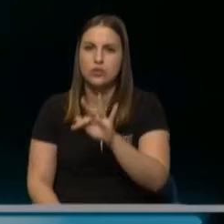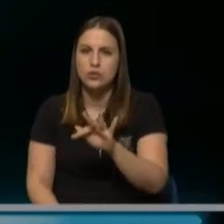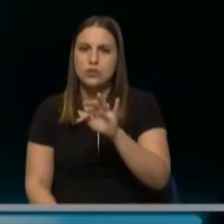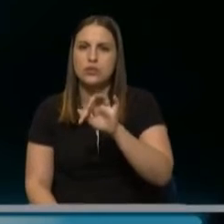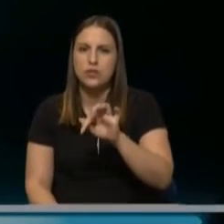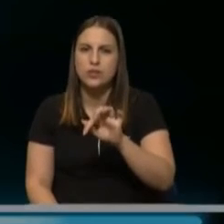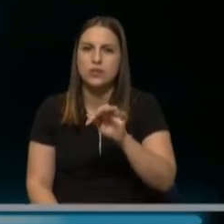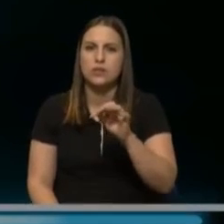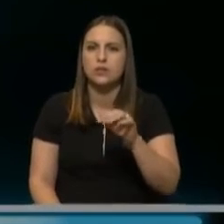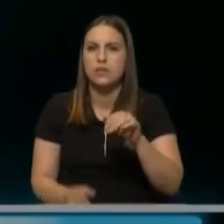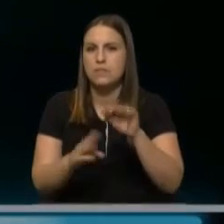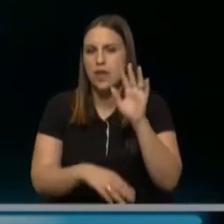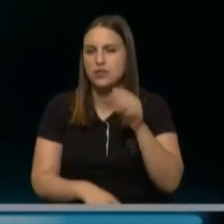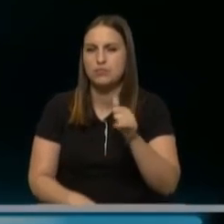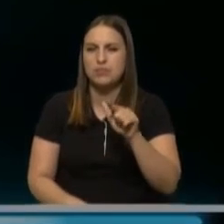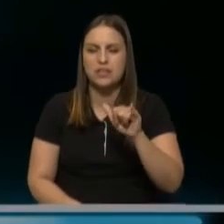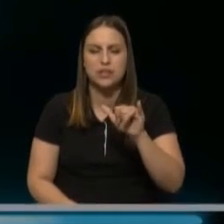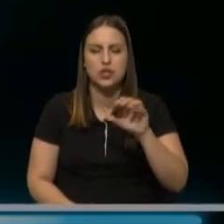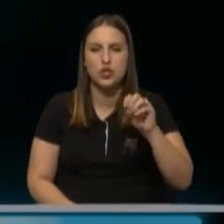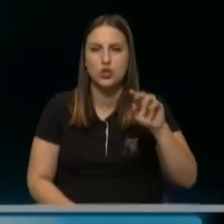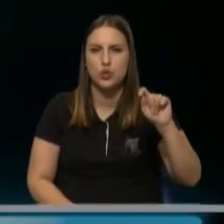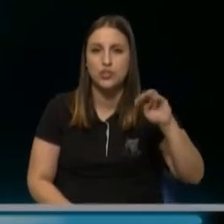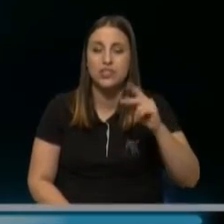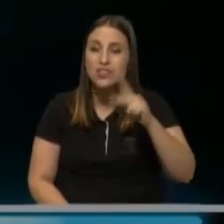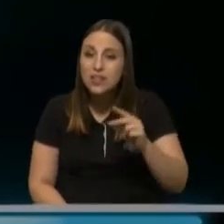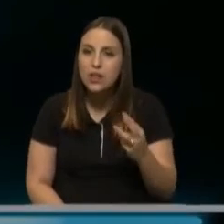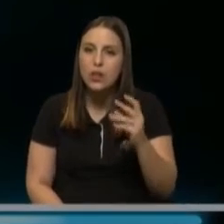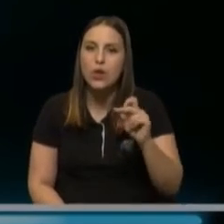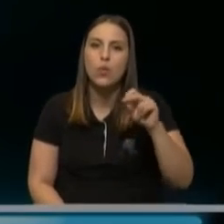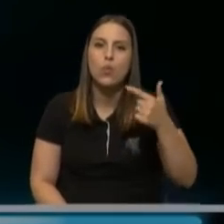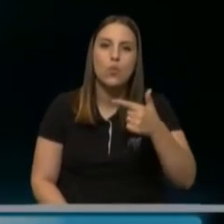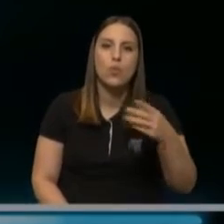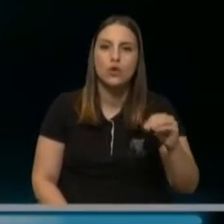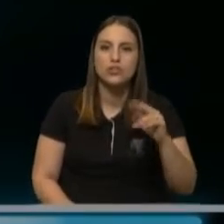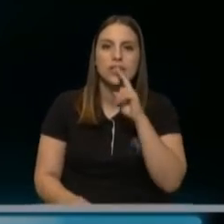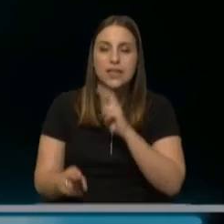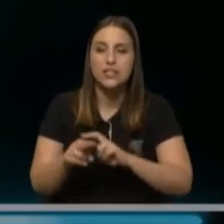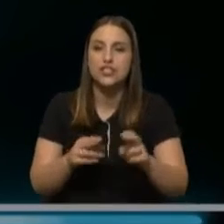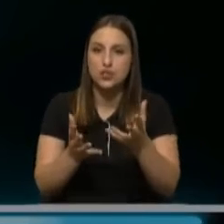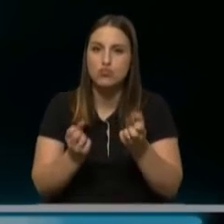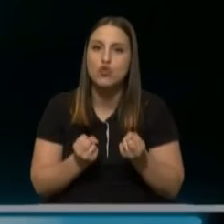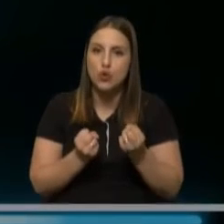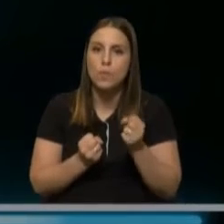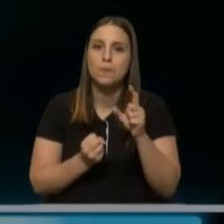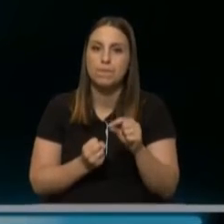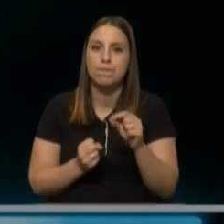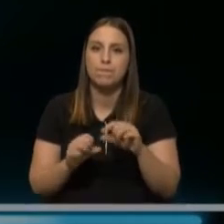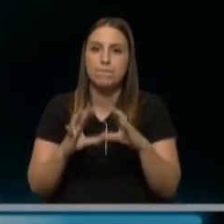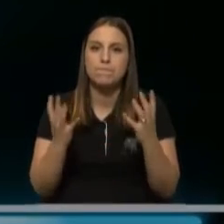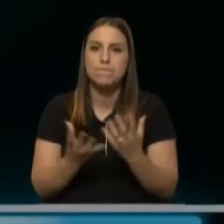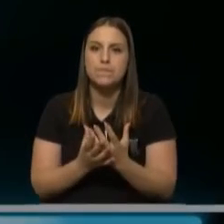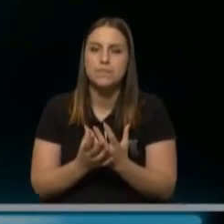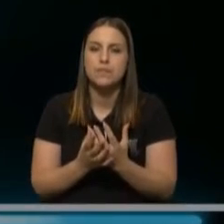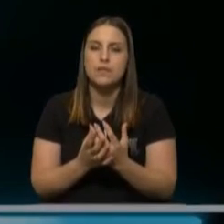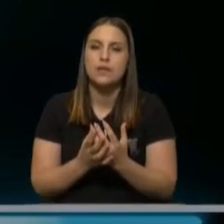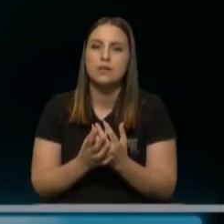billion kilowatt hours for green energies, and helping our industry to save more than 14 billion kilowatt in